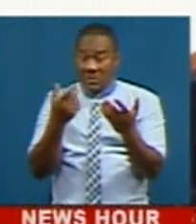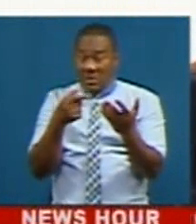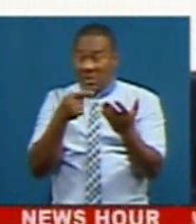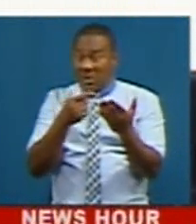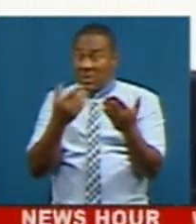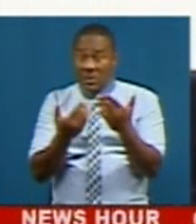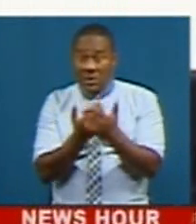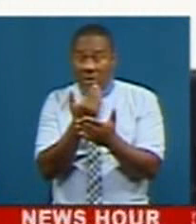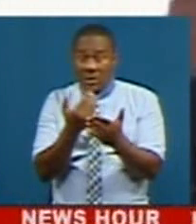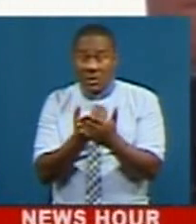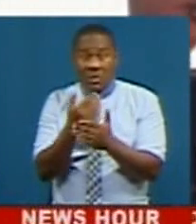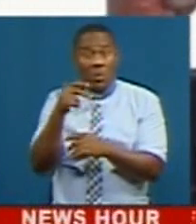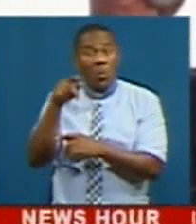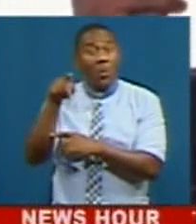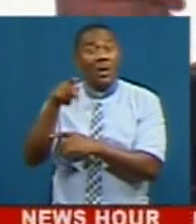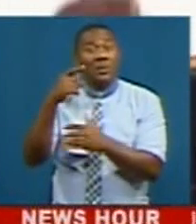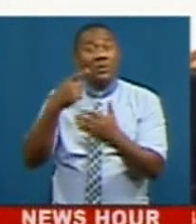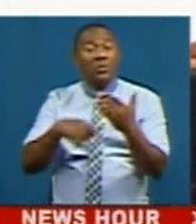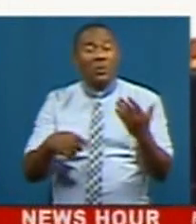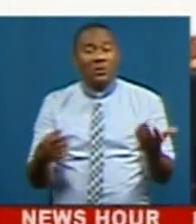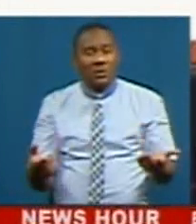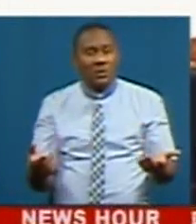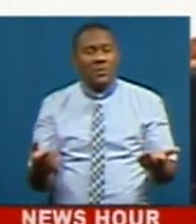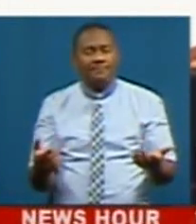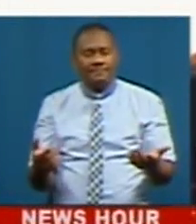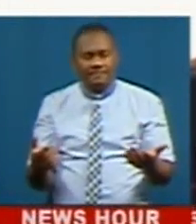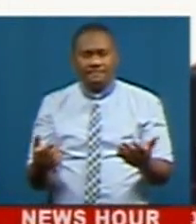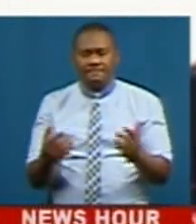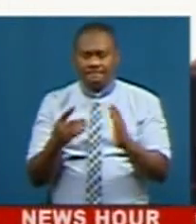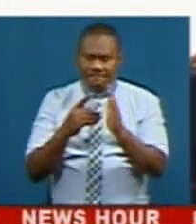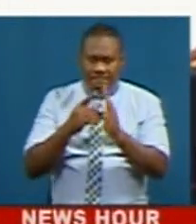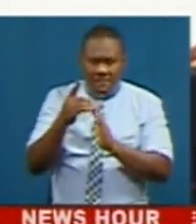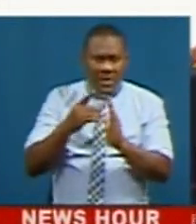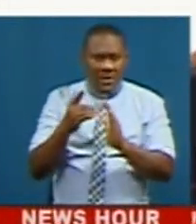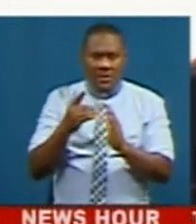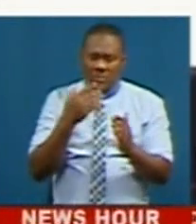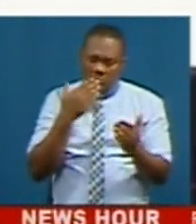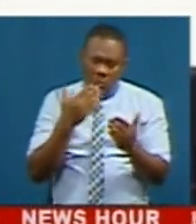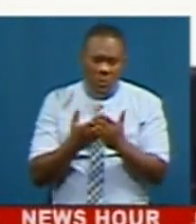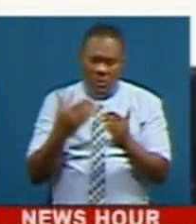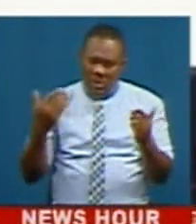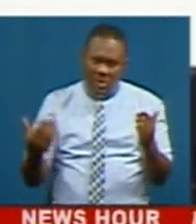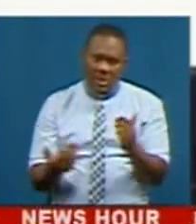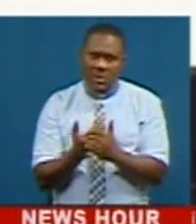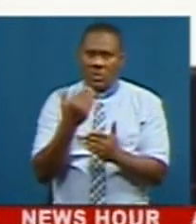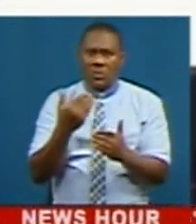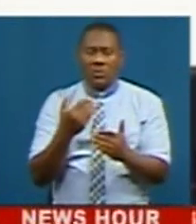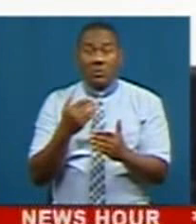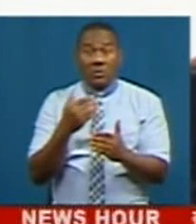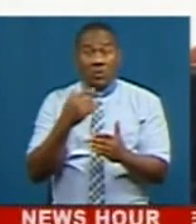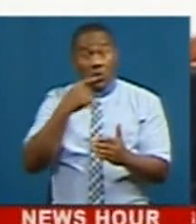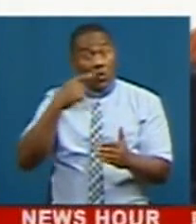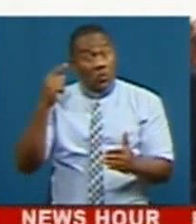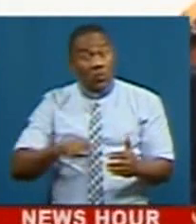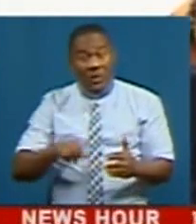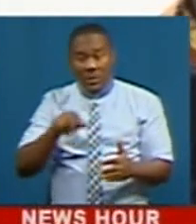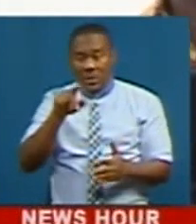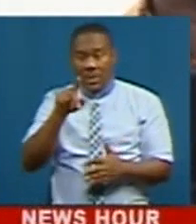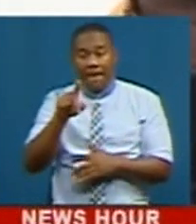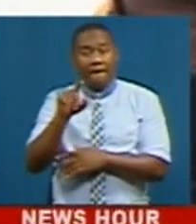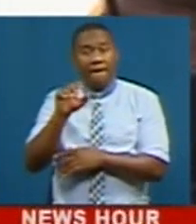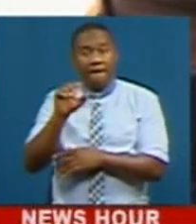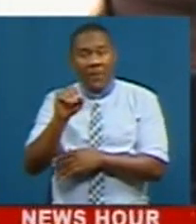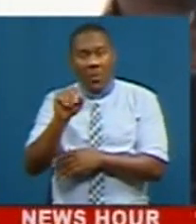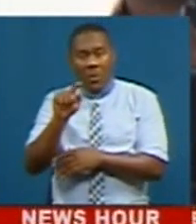industry, and also to develop the staple type sweet potato varieties to increase its use as a